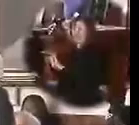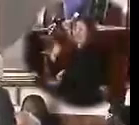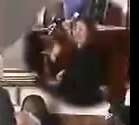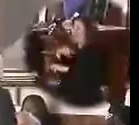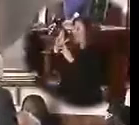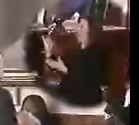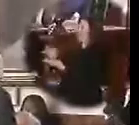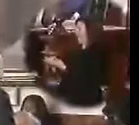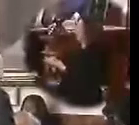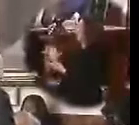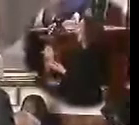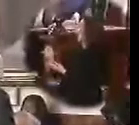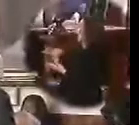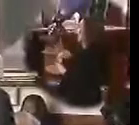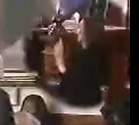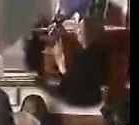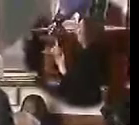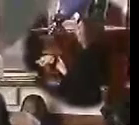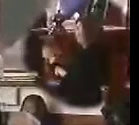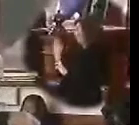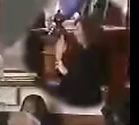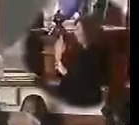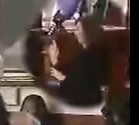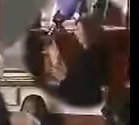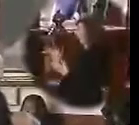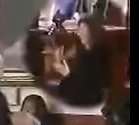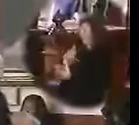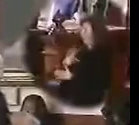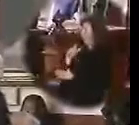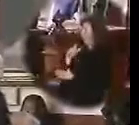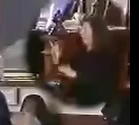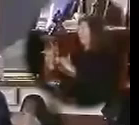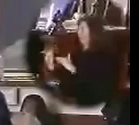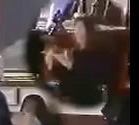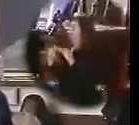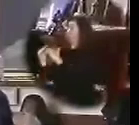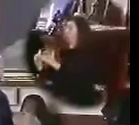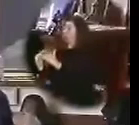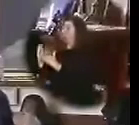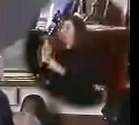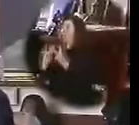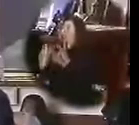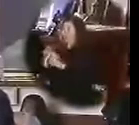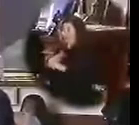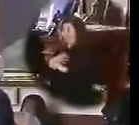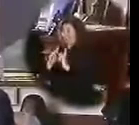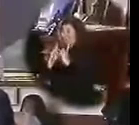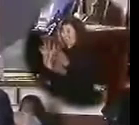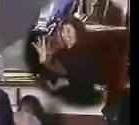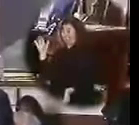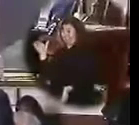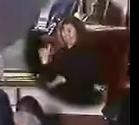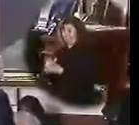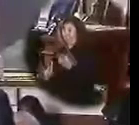hope you will also respect that I see all of us as equal, and the people of my district, 700,000 people,